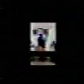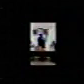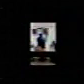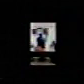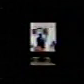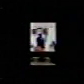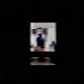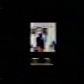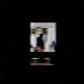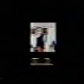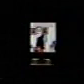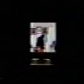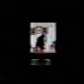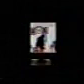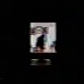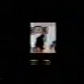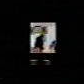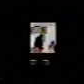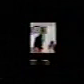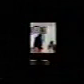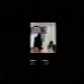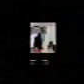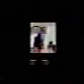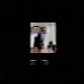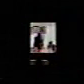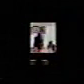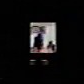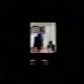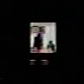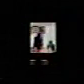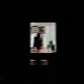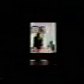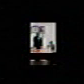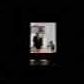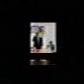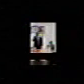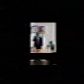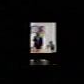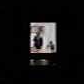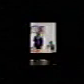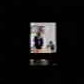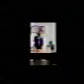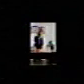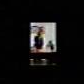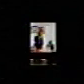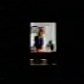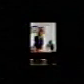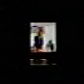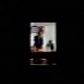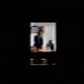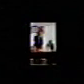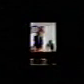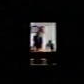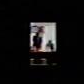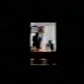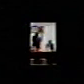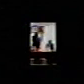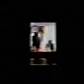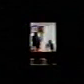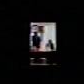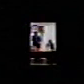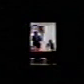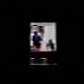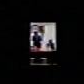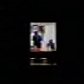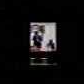This is your night. It shall come to pass. It has come to pass. It shall come to pass. It has